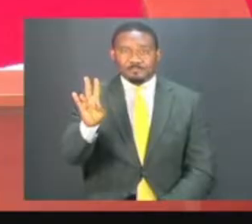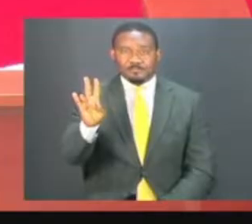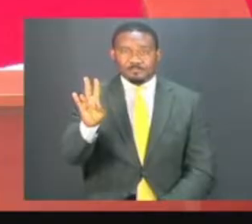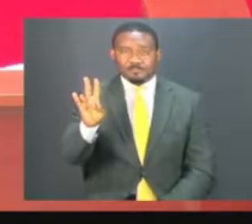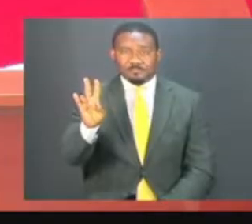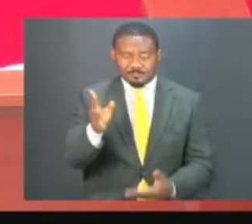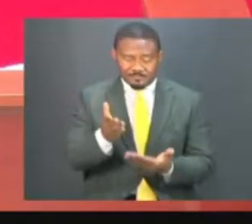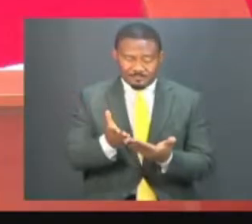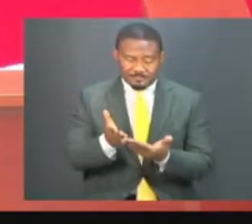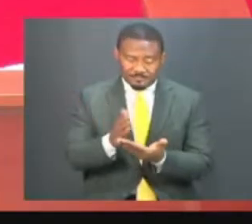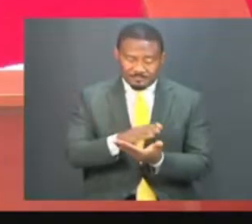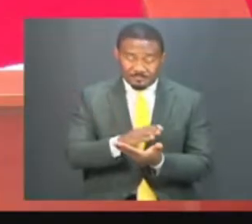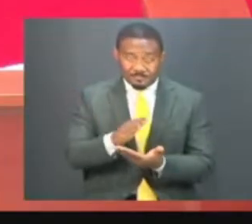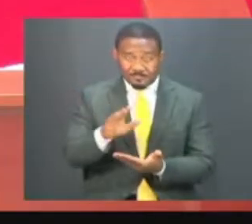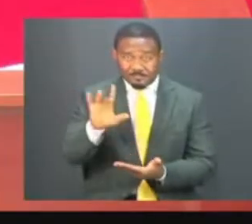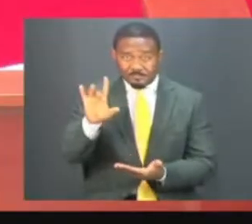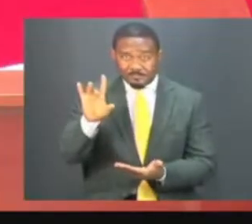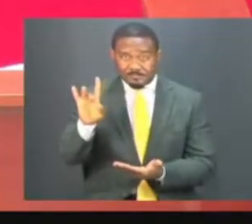Page 8.